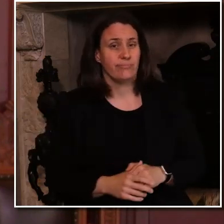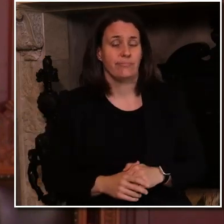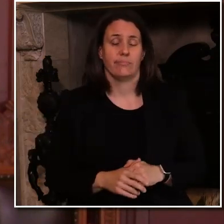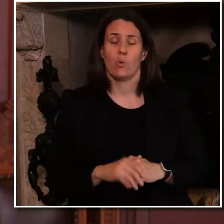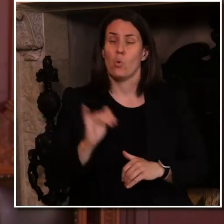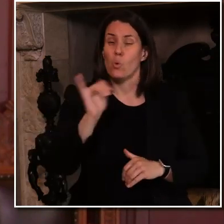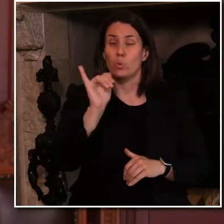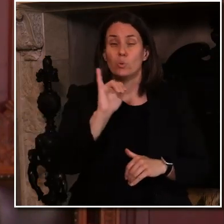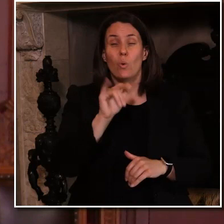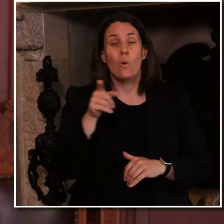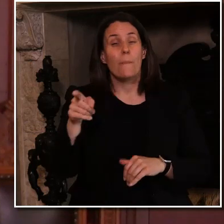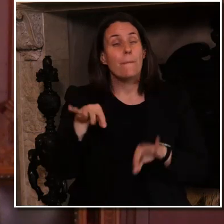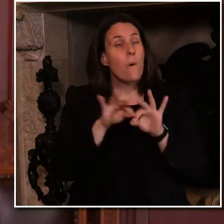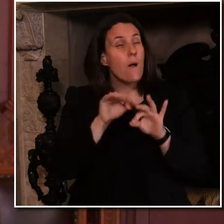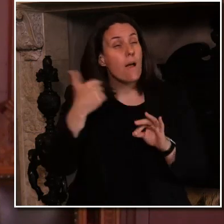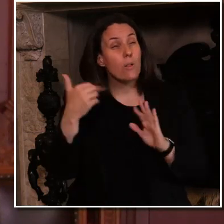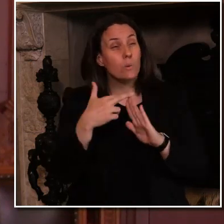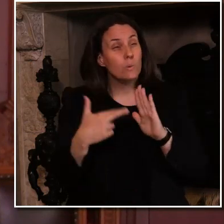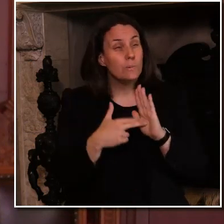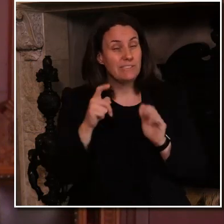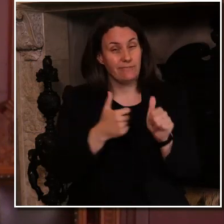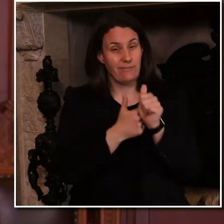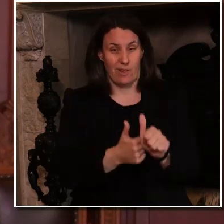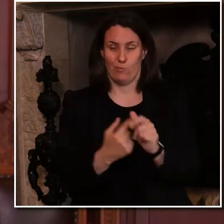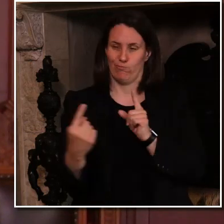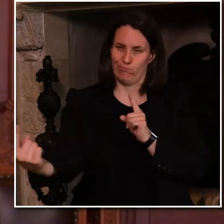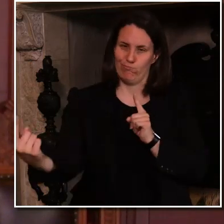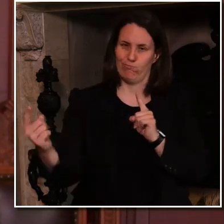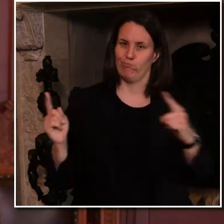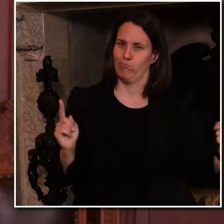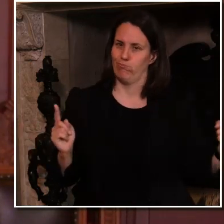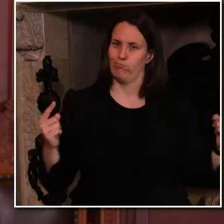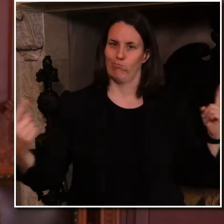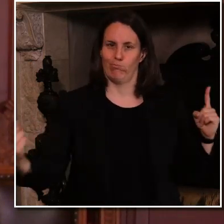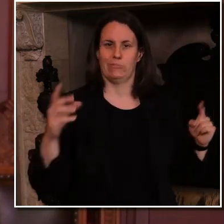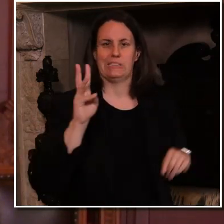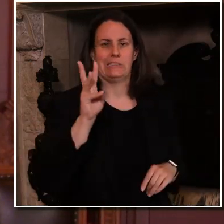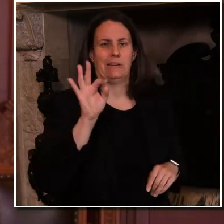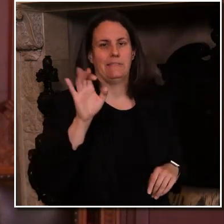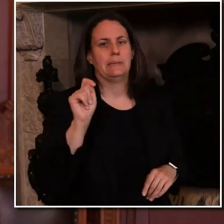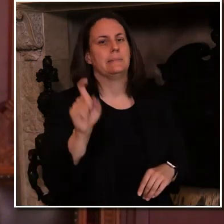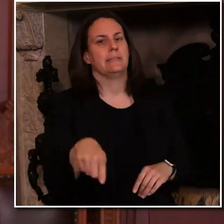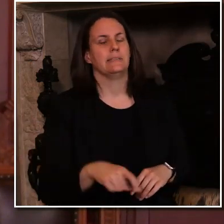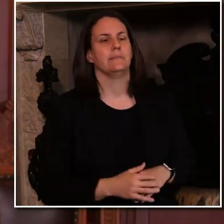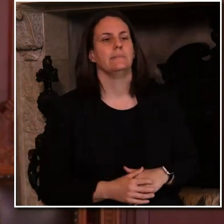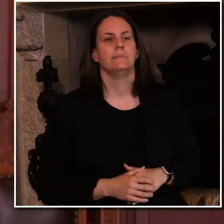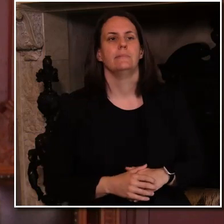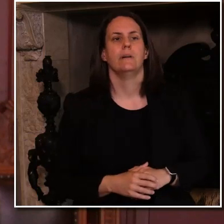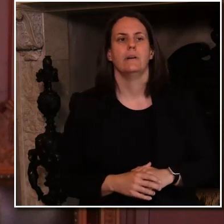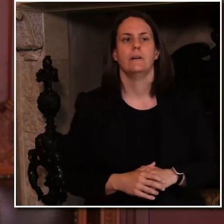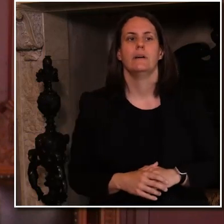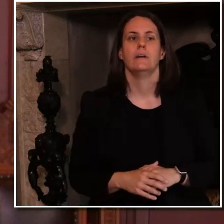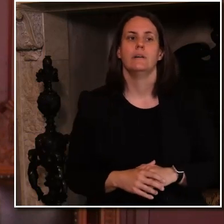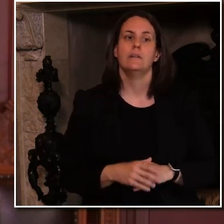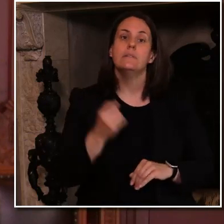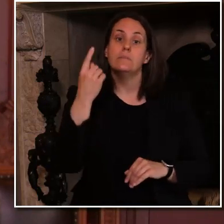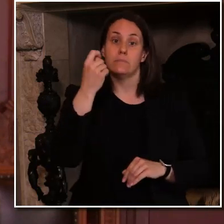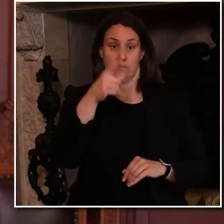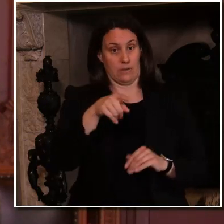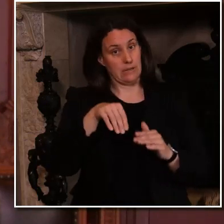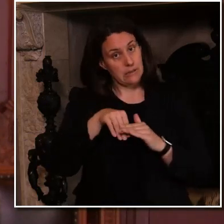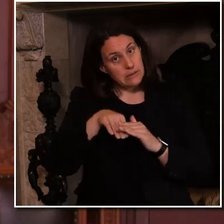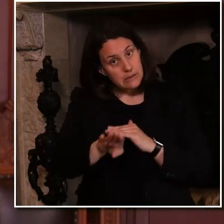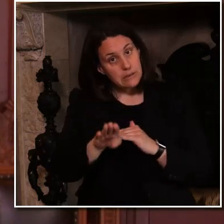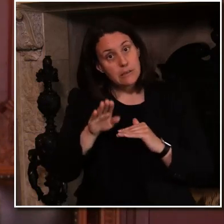really important that no matter the size of the business, that we have that physical distancing.